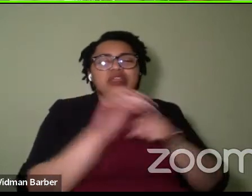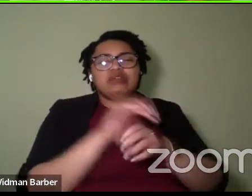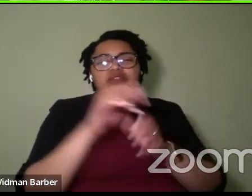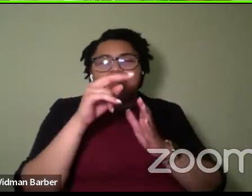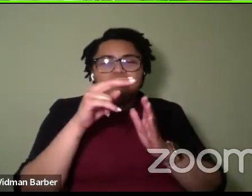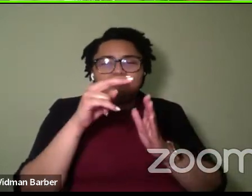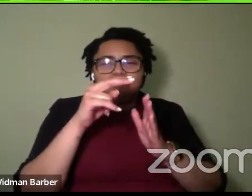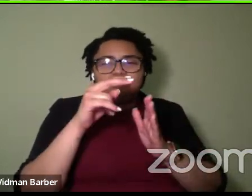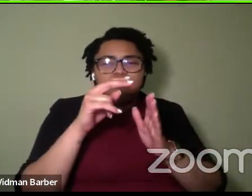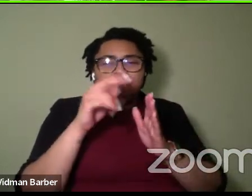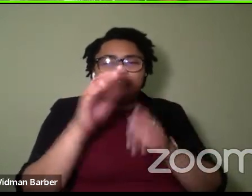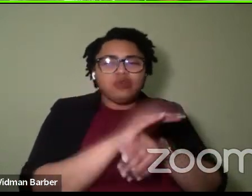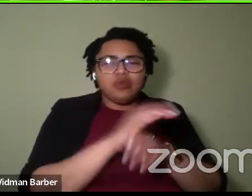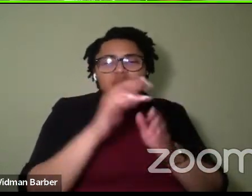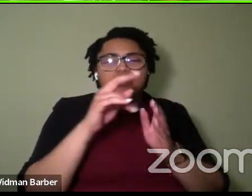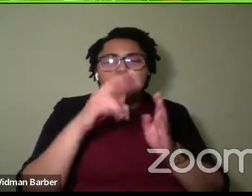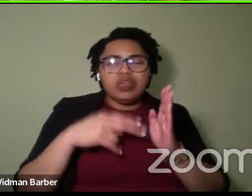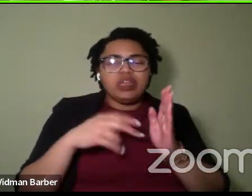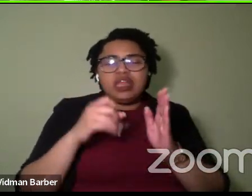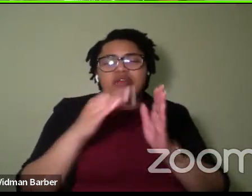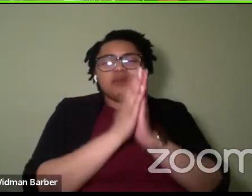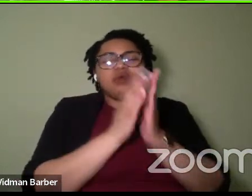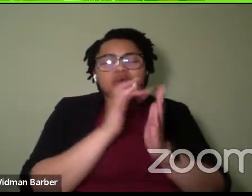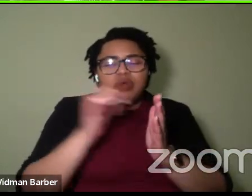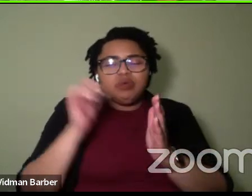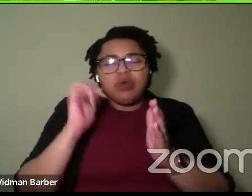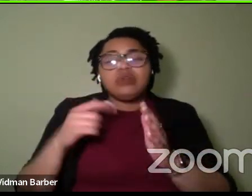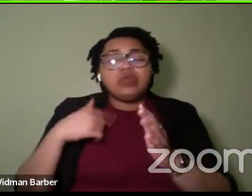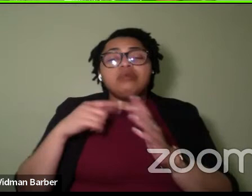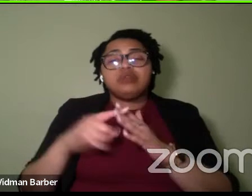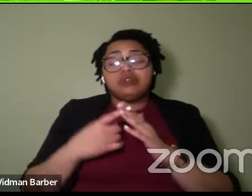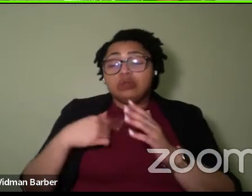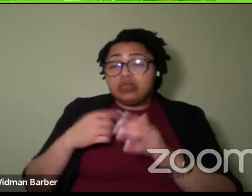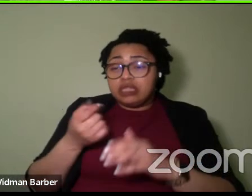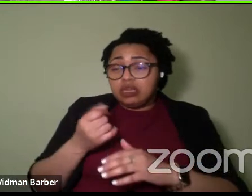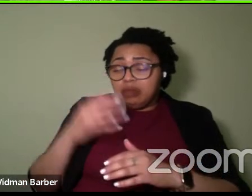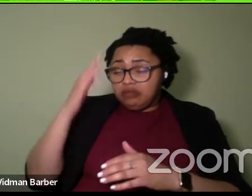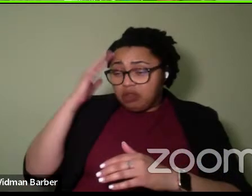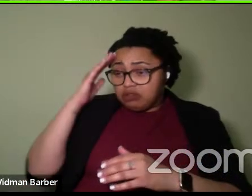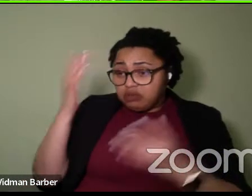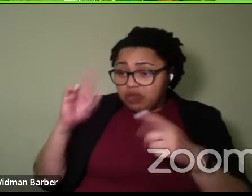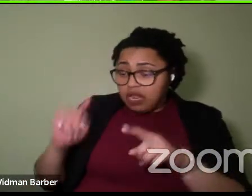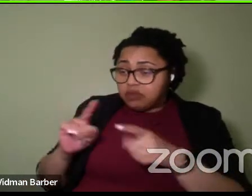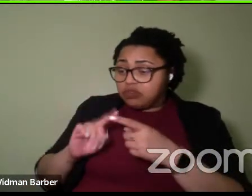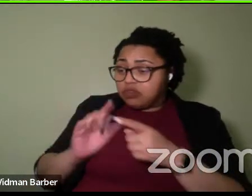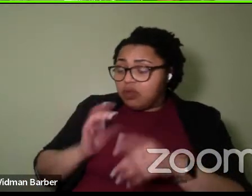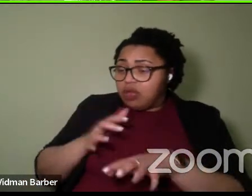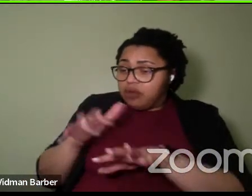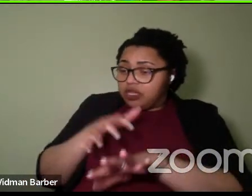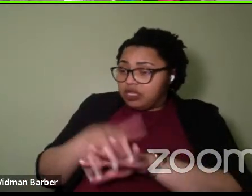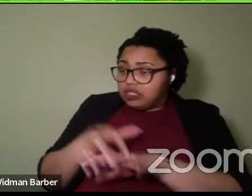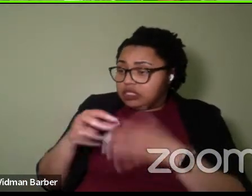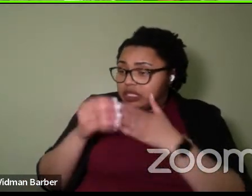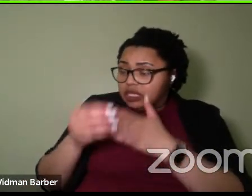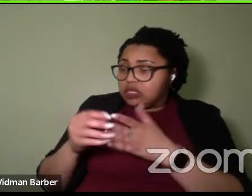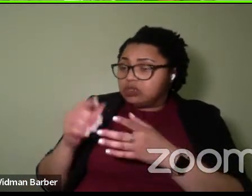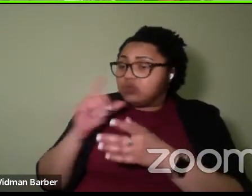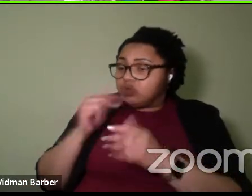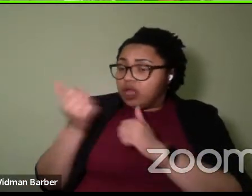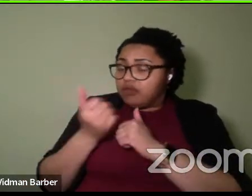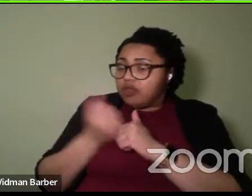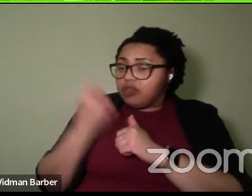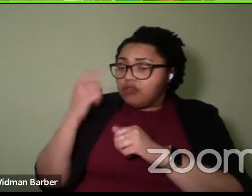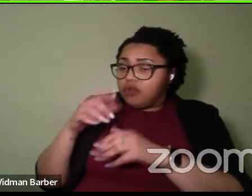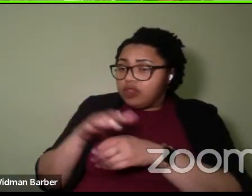Um, I think I will start. There is little acknowledgement of what happens to our indigenous leaders who advocate for land and indigenous